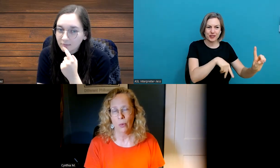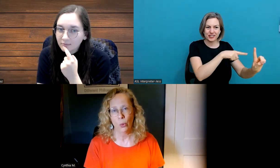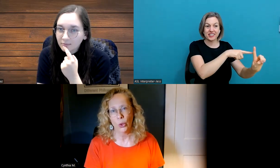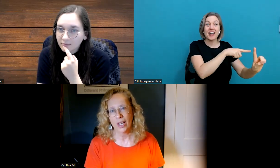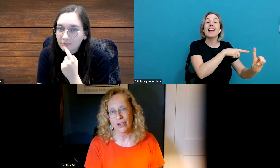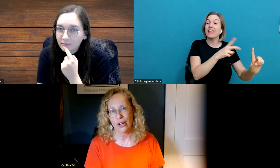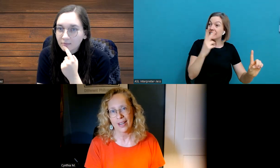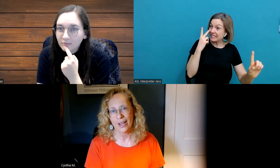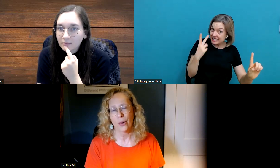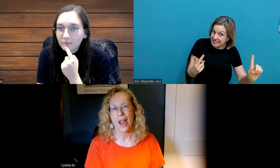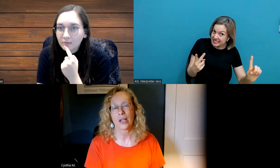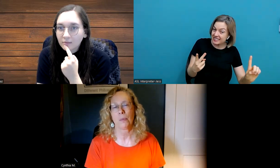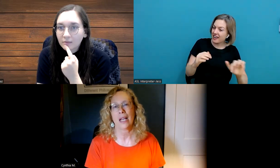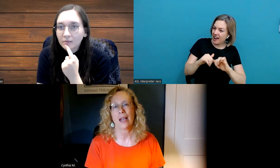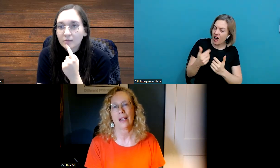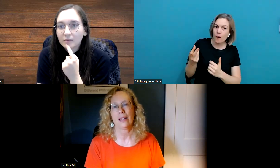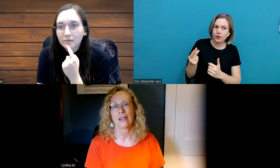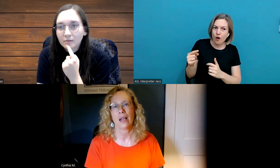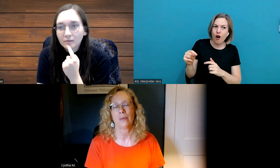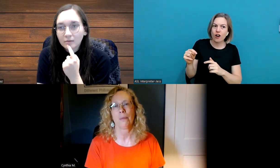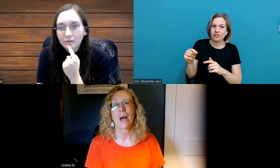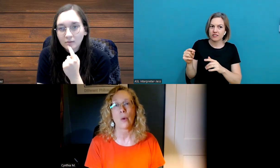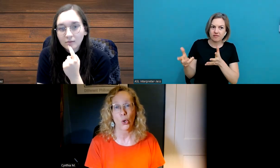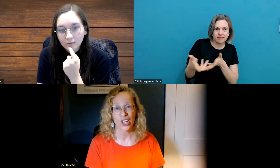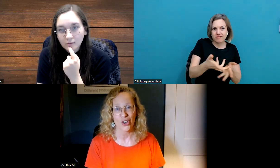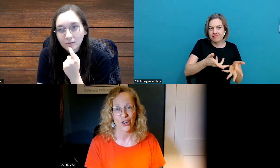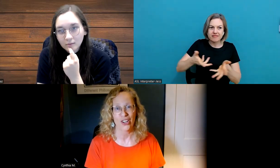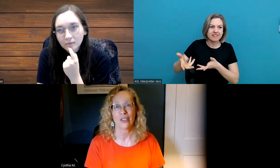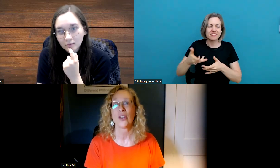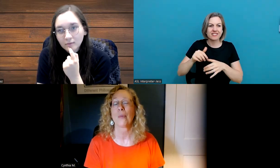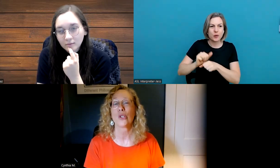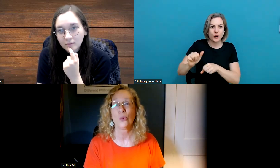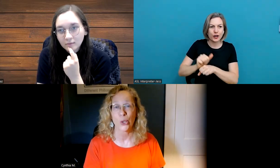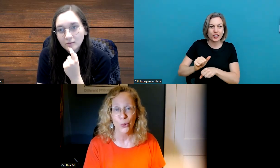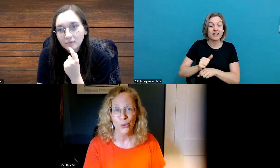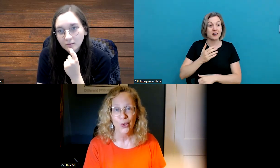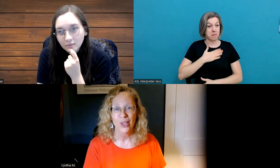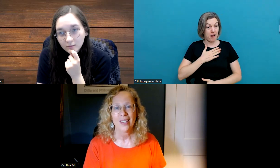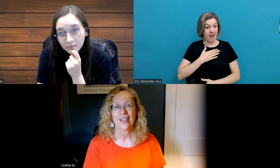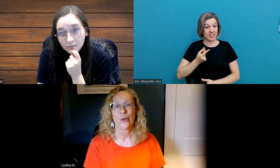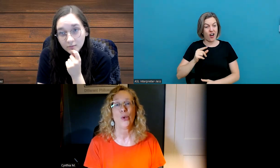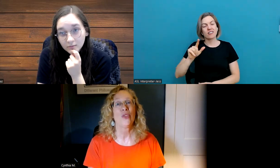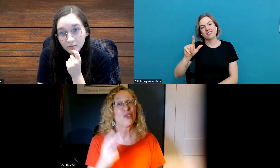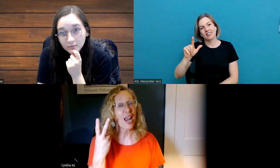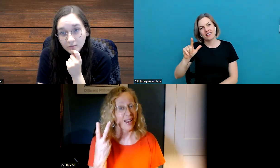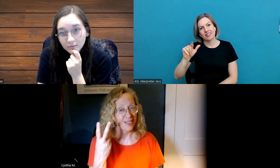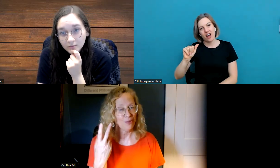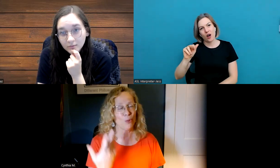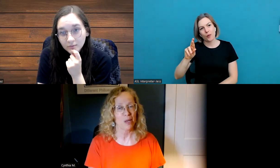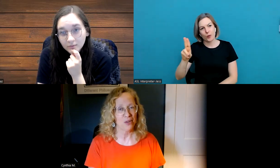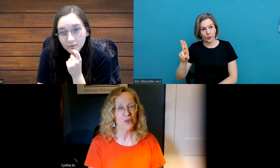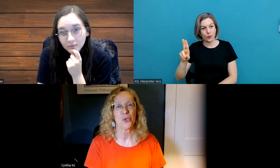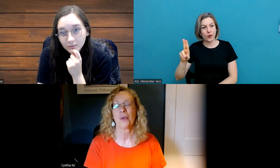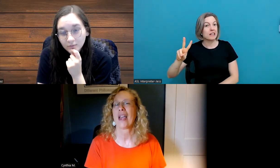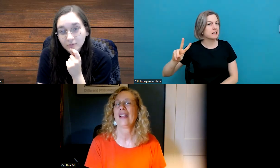see how a working dog interacts because my working dog, her name is LaRue the second, if you